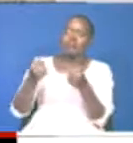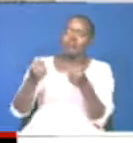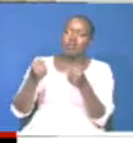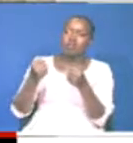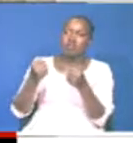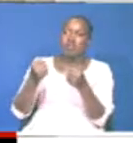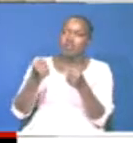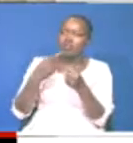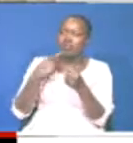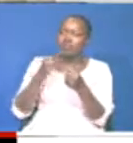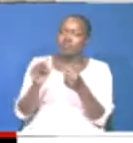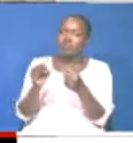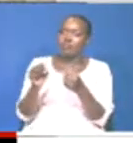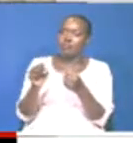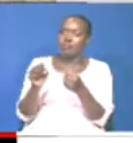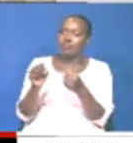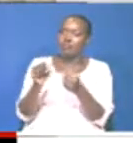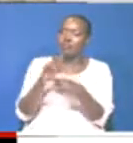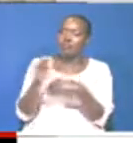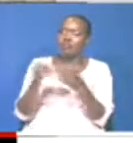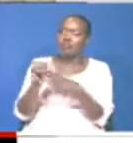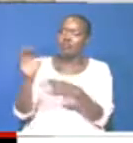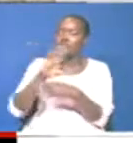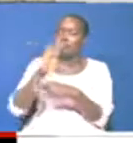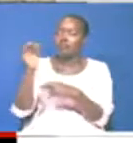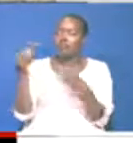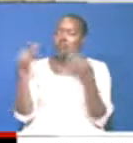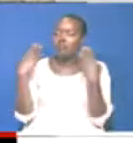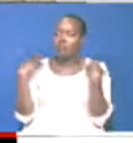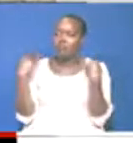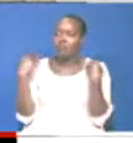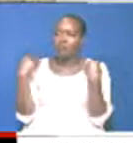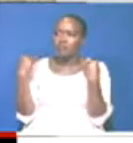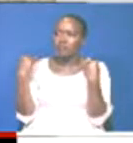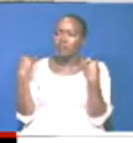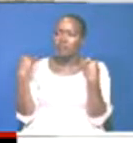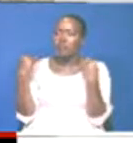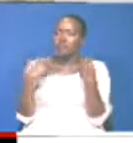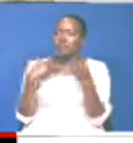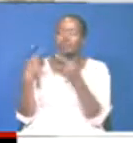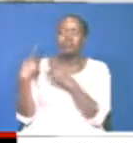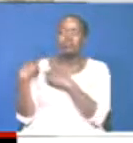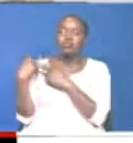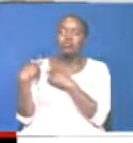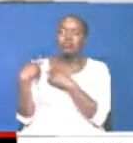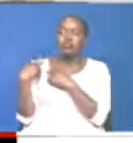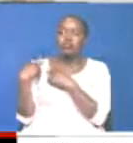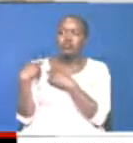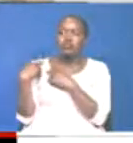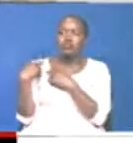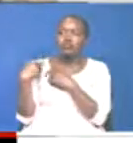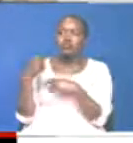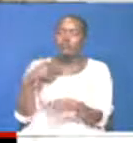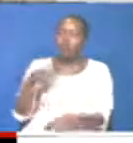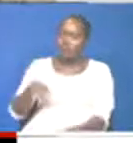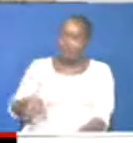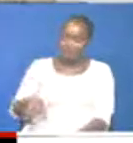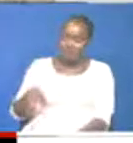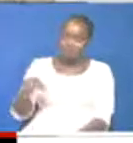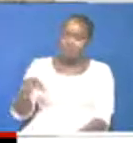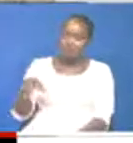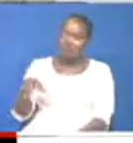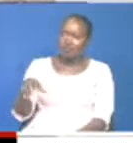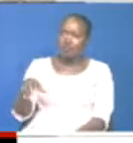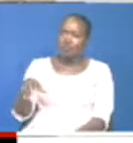it comes now to the All Africa Games, I was actually in charge, despite my young age then. I was actually in charge